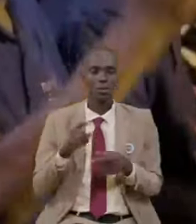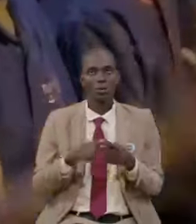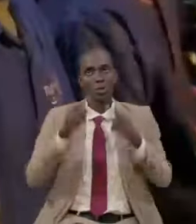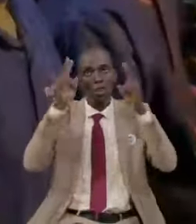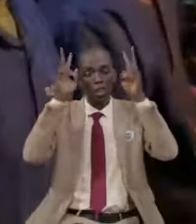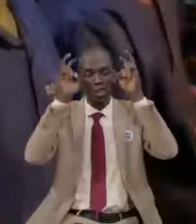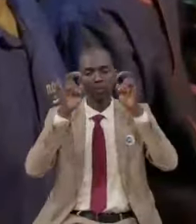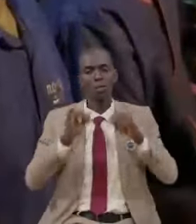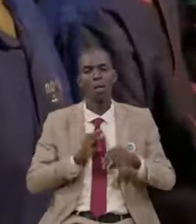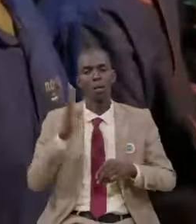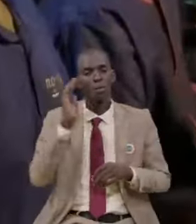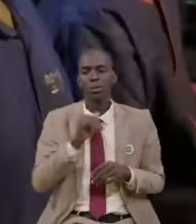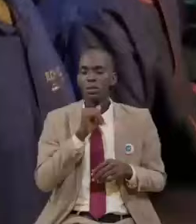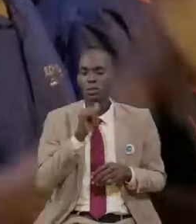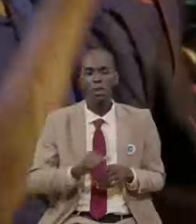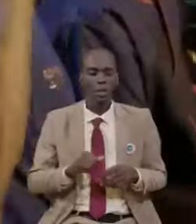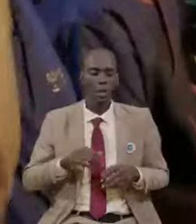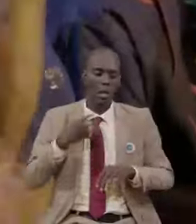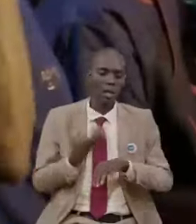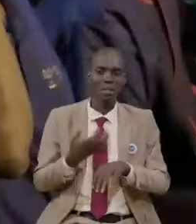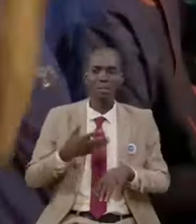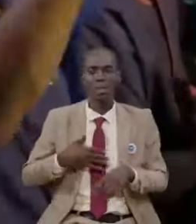God bless you. Say that aloud more.